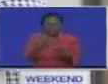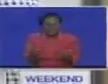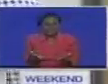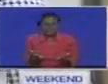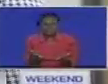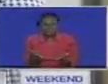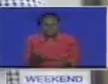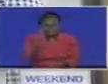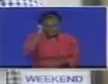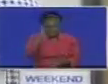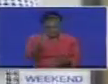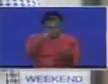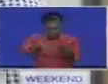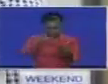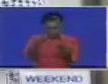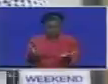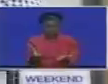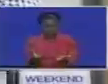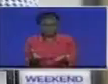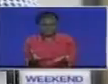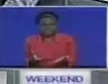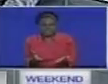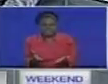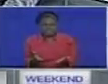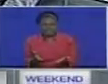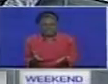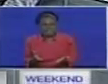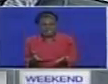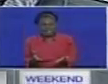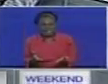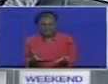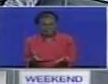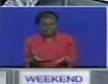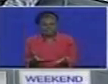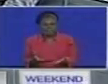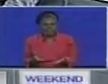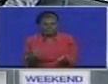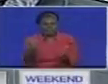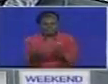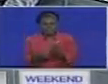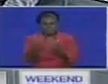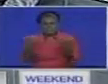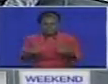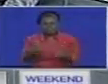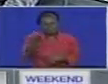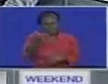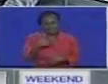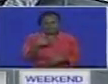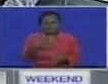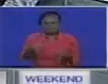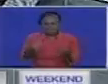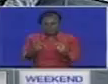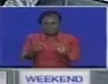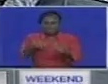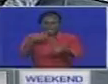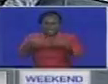judging by his articles and all that. I have been challenging yes, the party. In TNA, I don't think I'm facing problems because it has never been about me or my officials. It's about